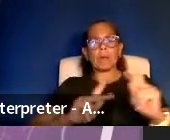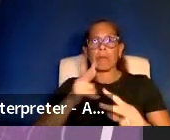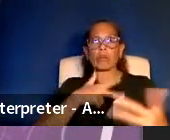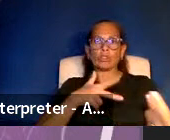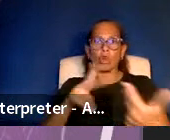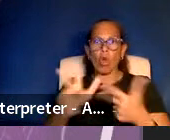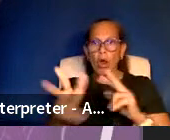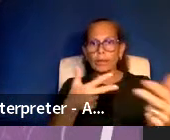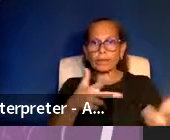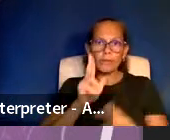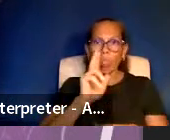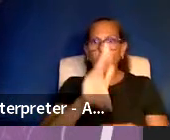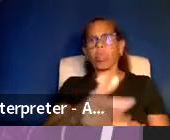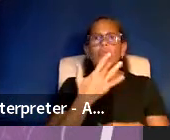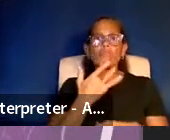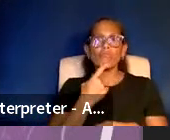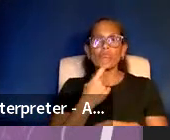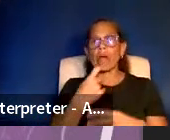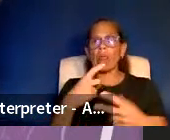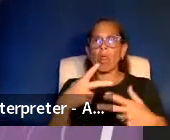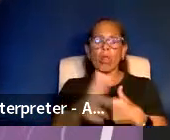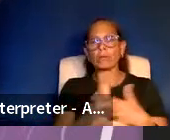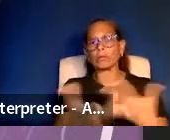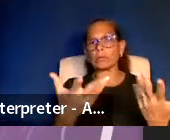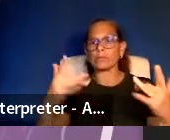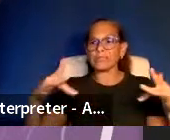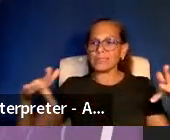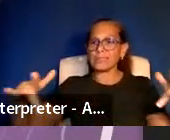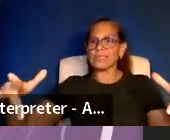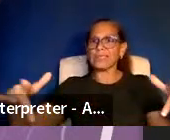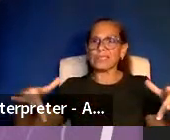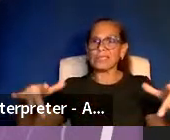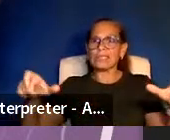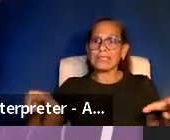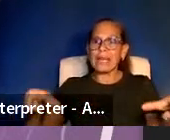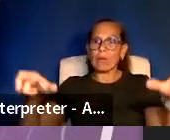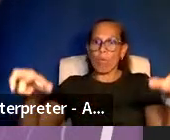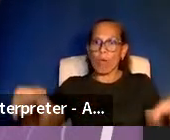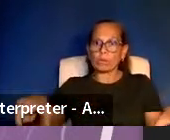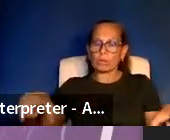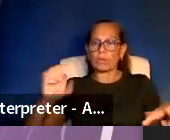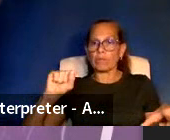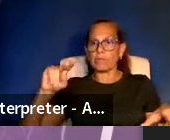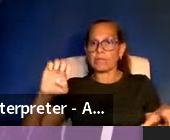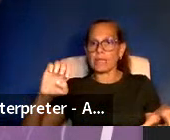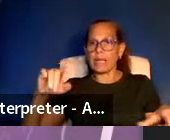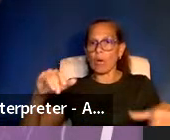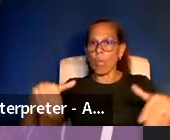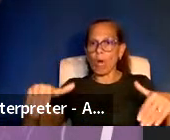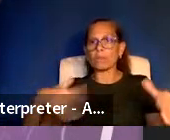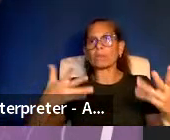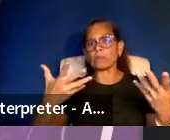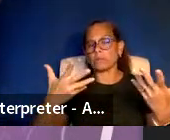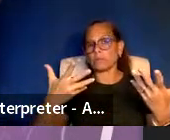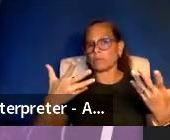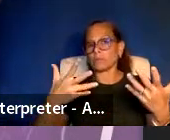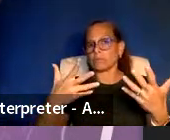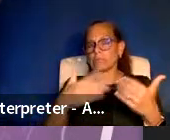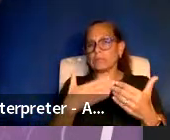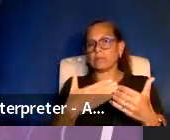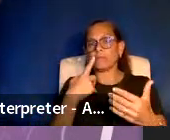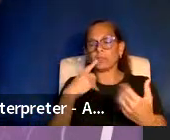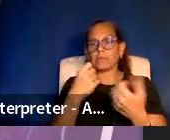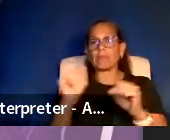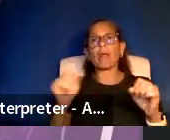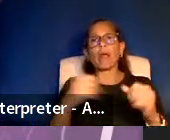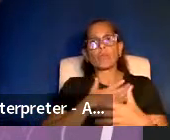frequently running the light. There's wasted space where sidewalks can be added on Tremont, as well as the fence for the train needs to be repaired.